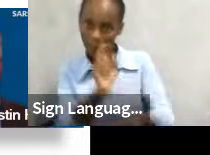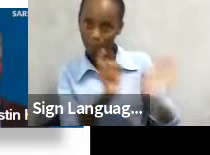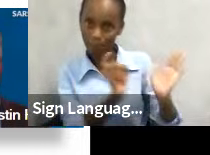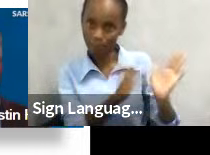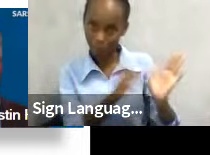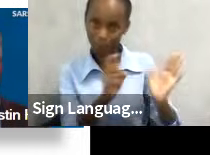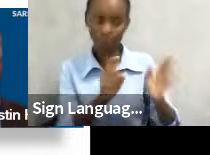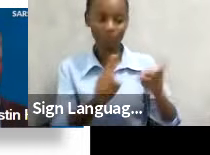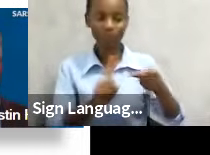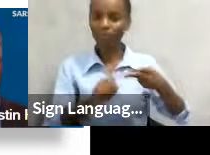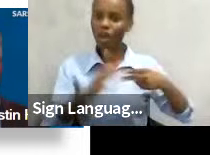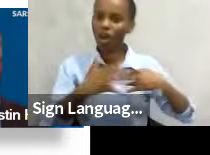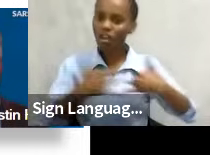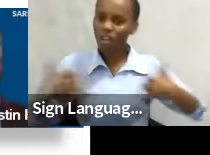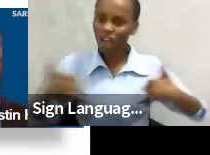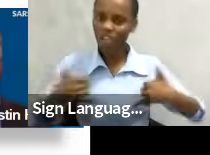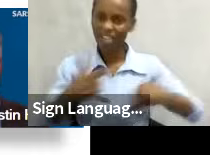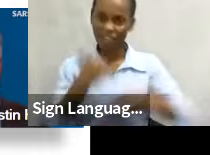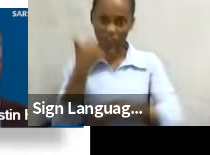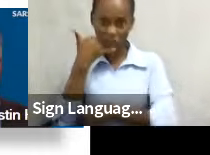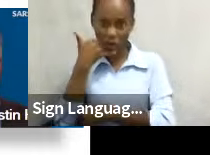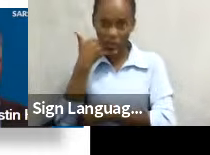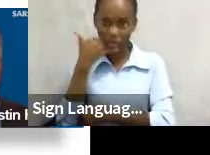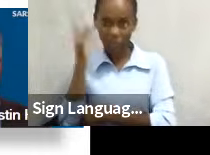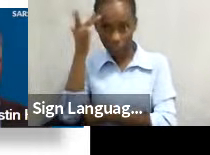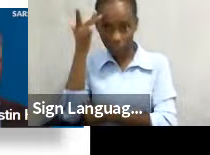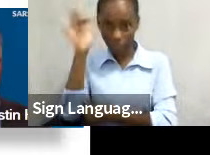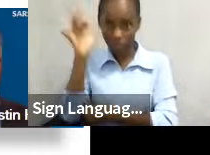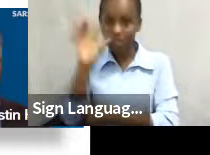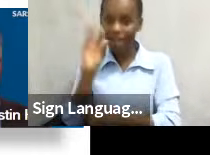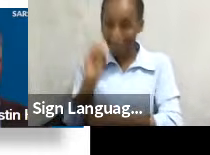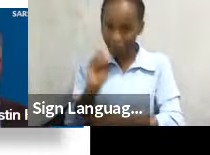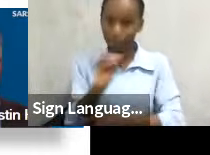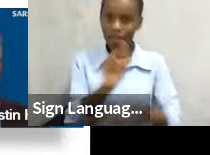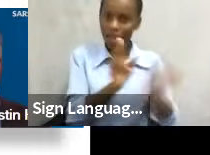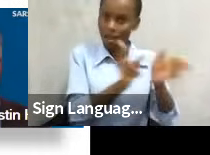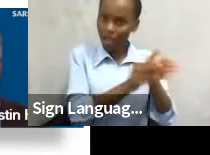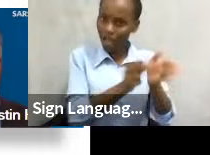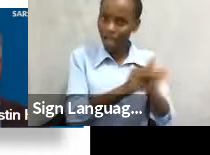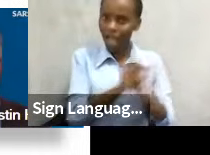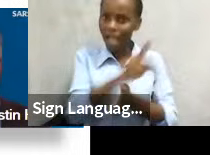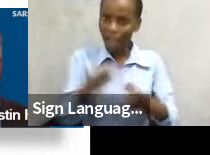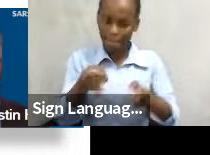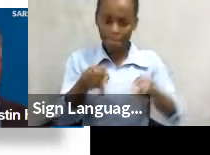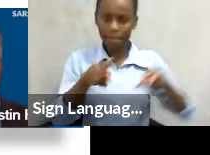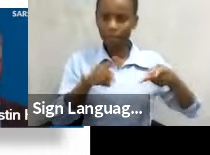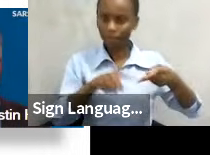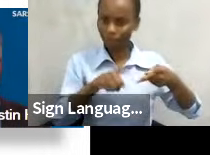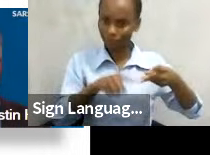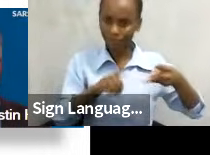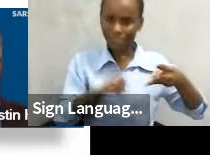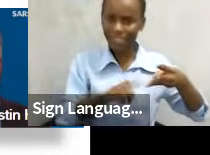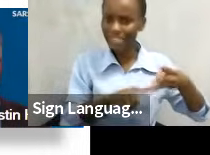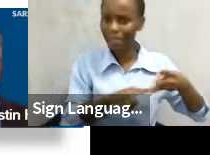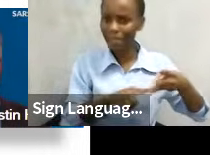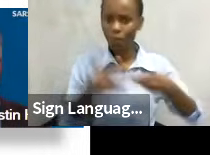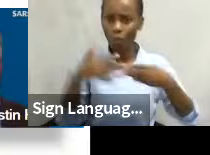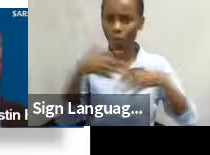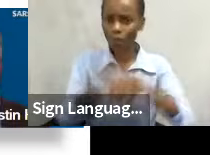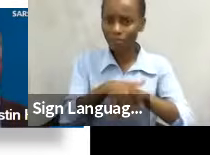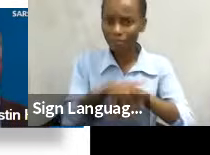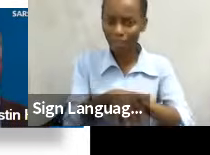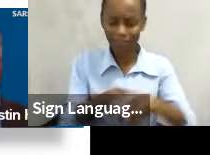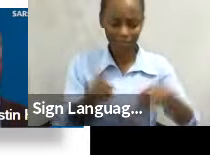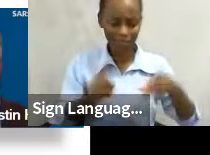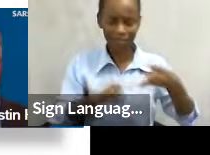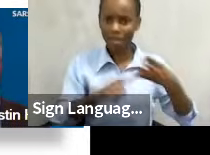download the SARS mobile app. You can visit our website, like I've just showed you, for various other online services.